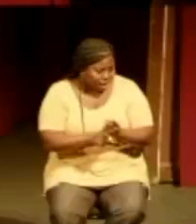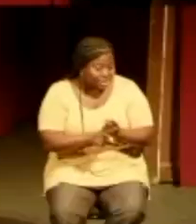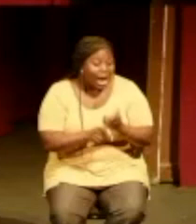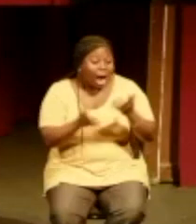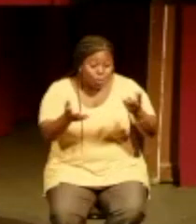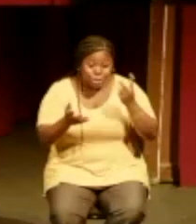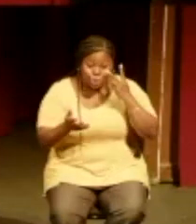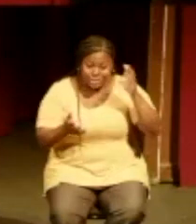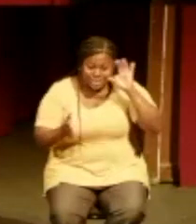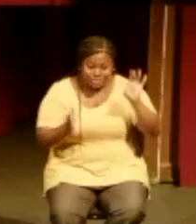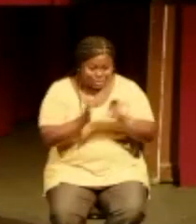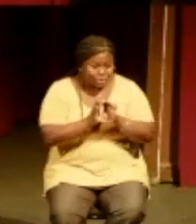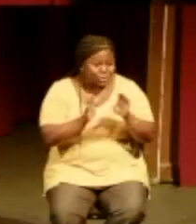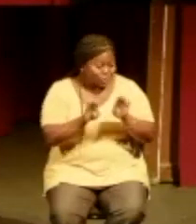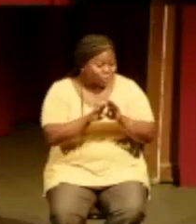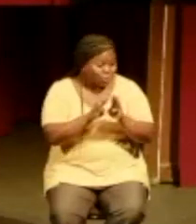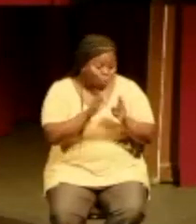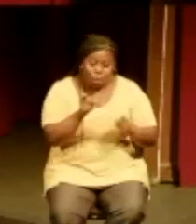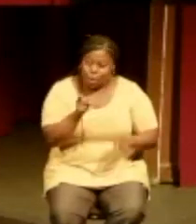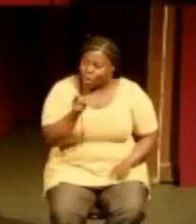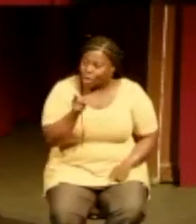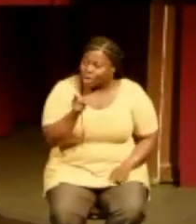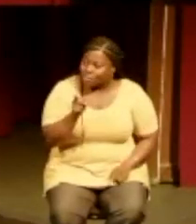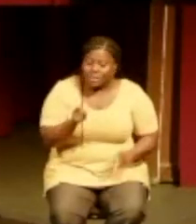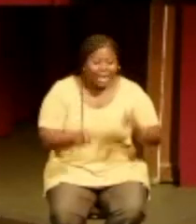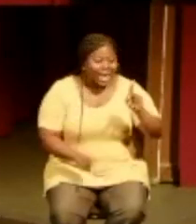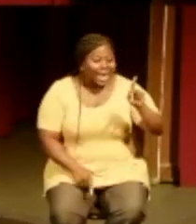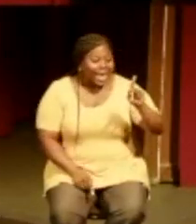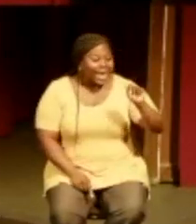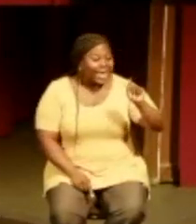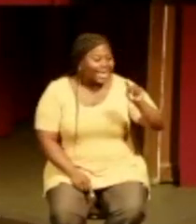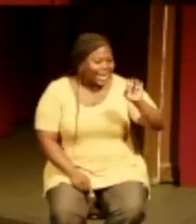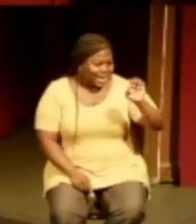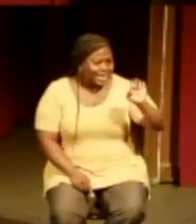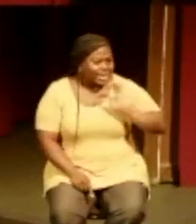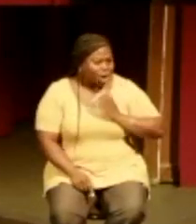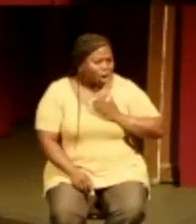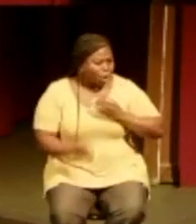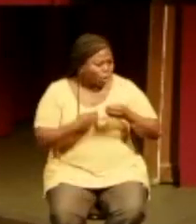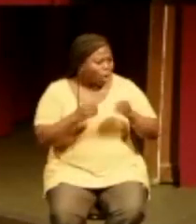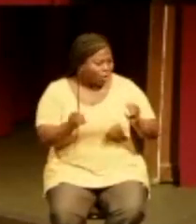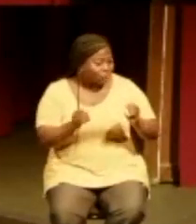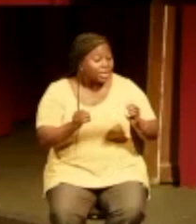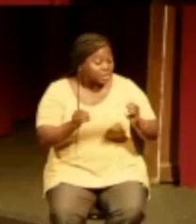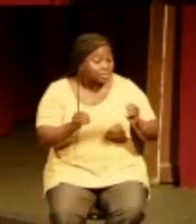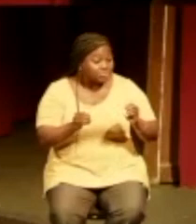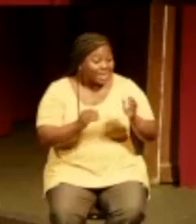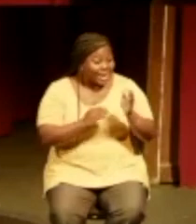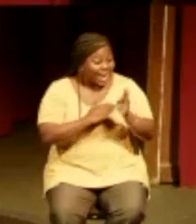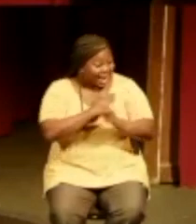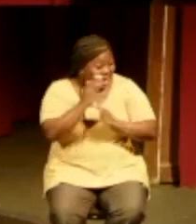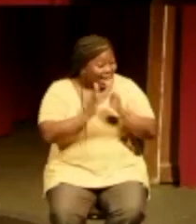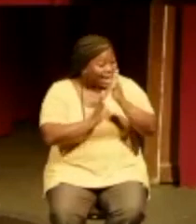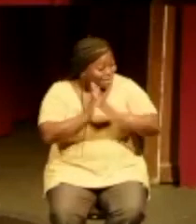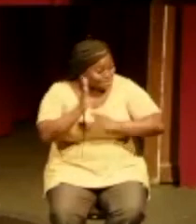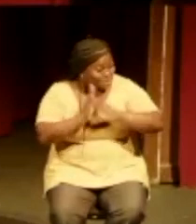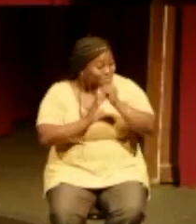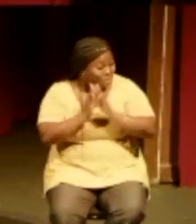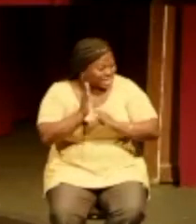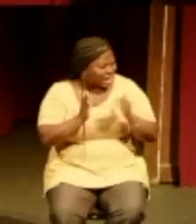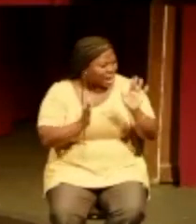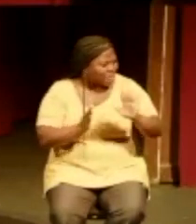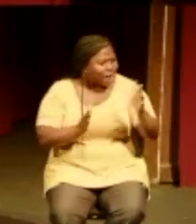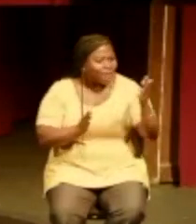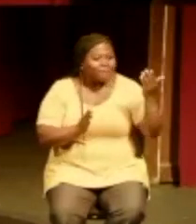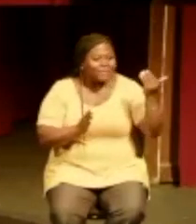of them. Katie Kane in our office hand-painted about 15 different logos from throughout our history. Went back